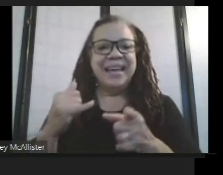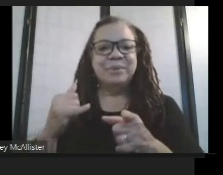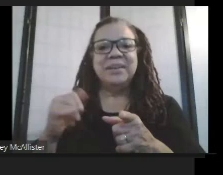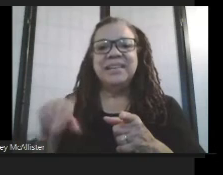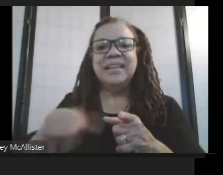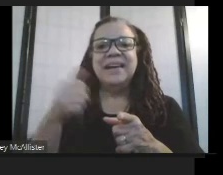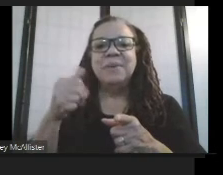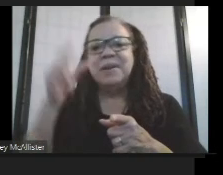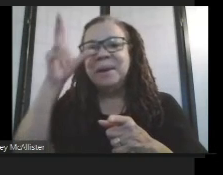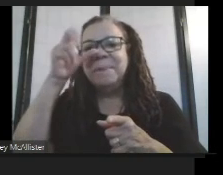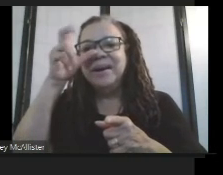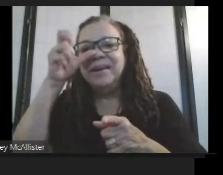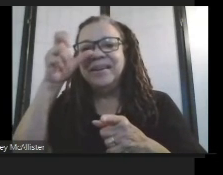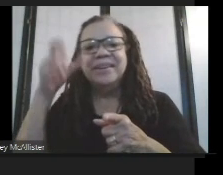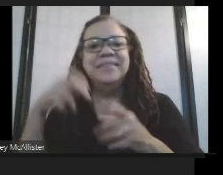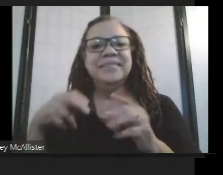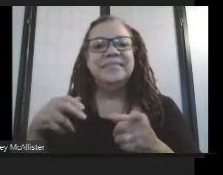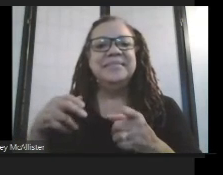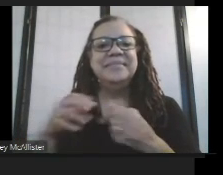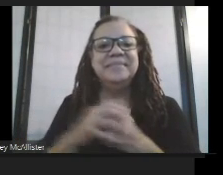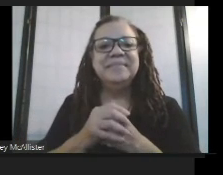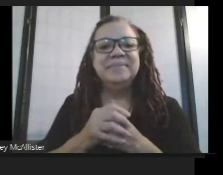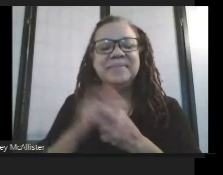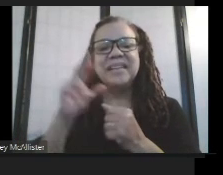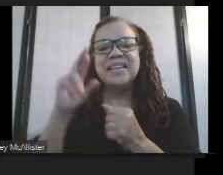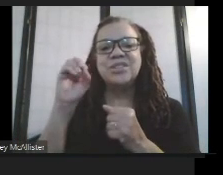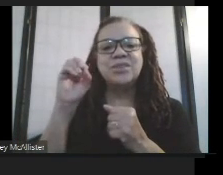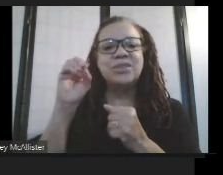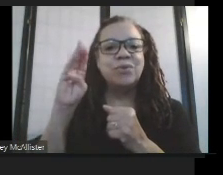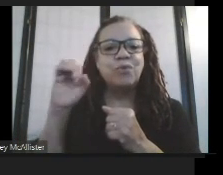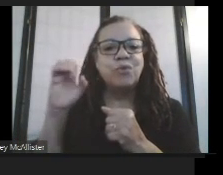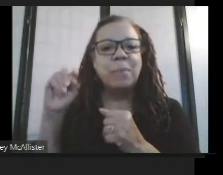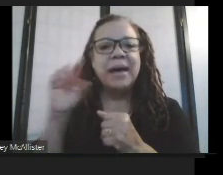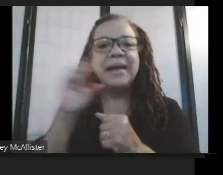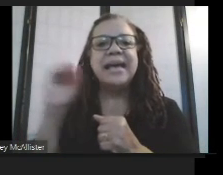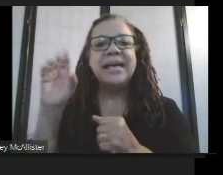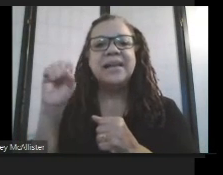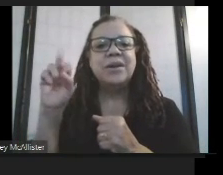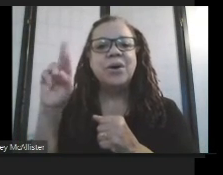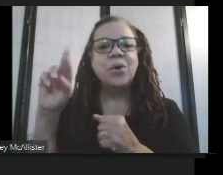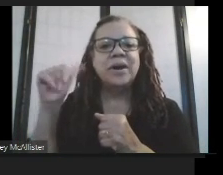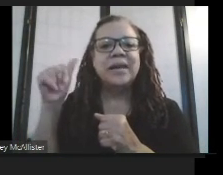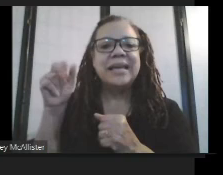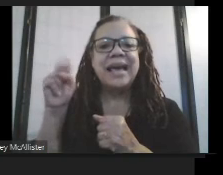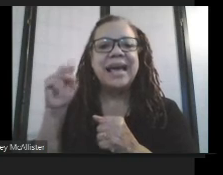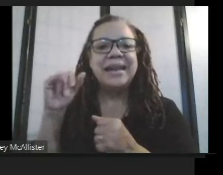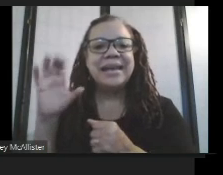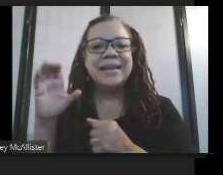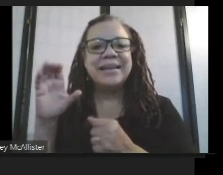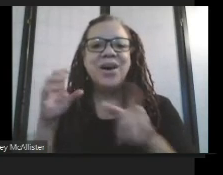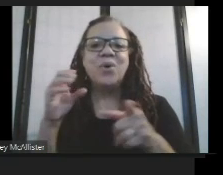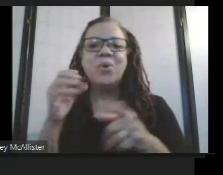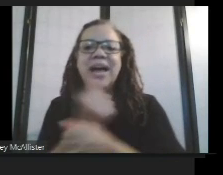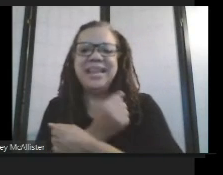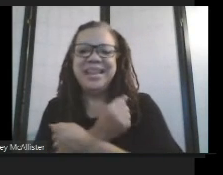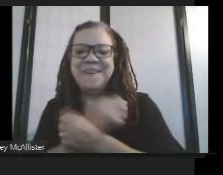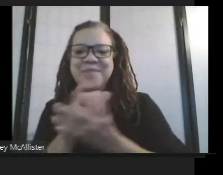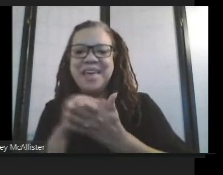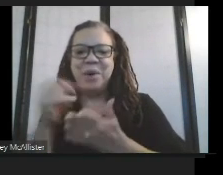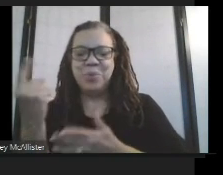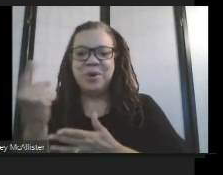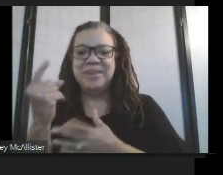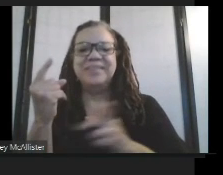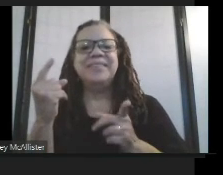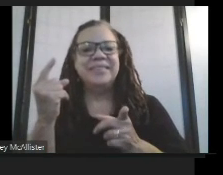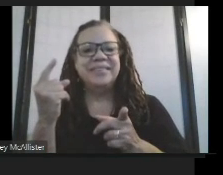busking, a combination of robot and organic. And this might, and Oh, I love